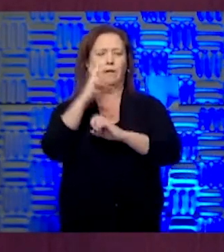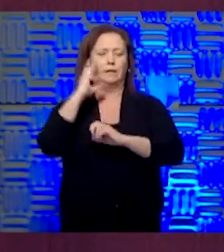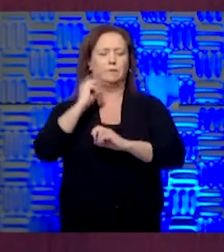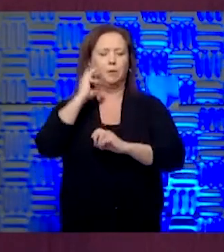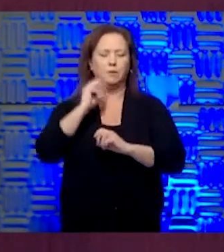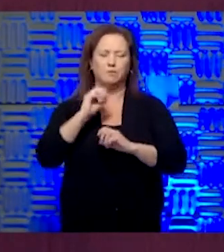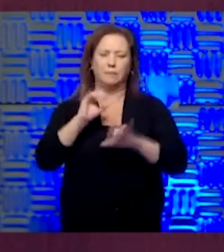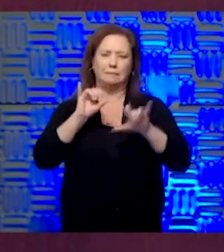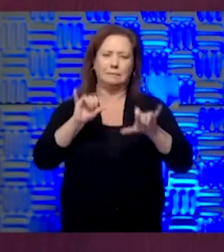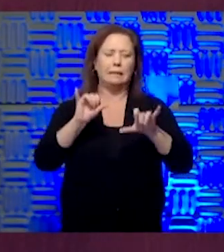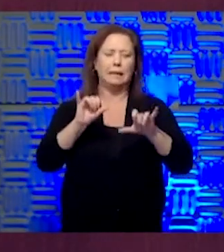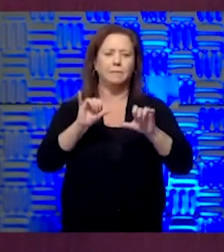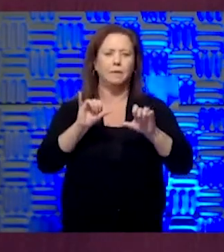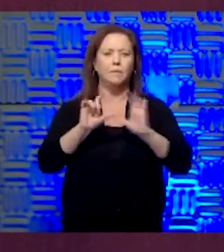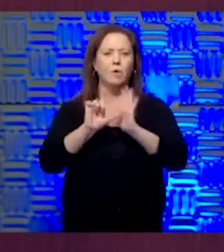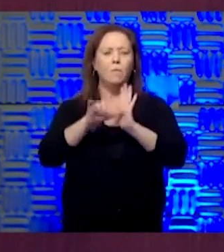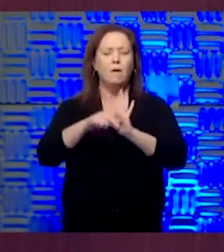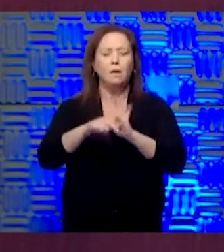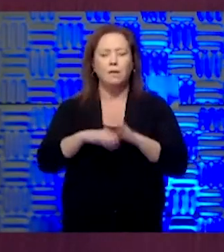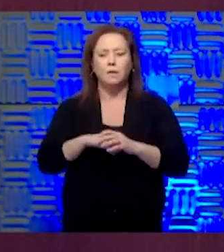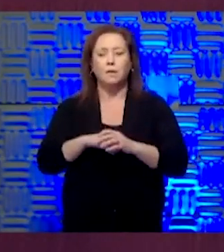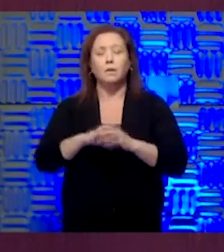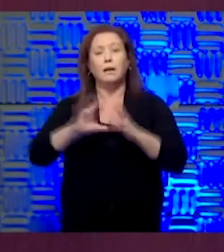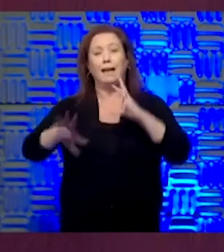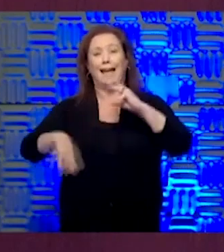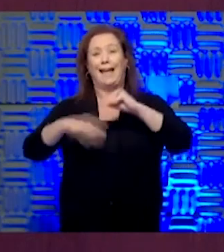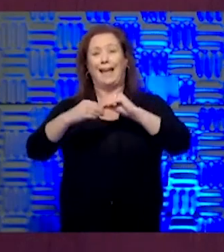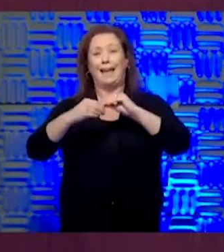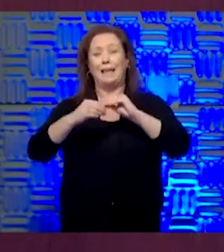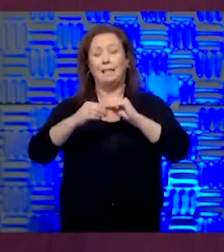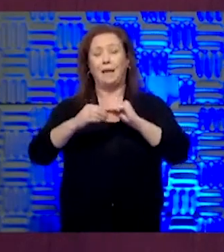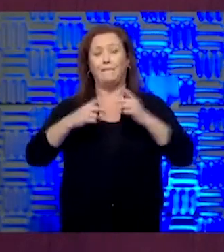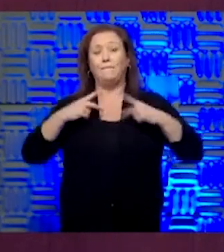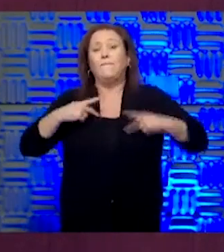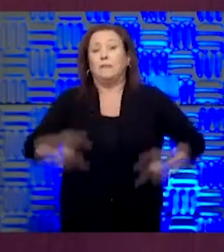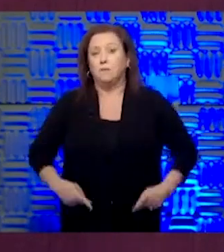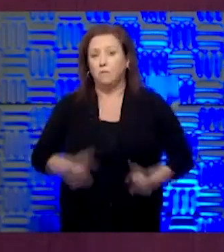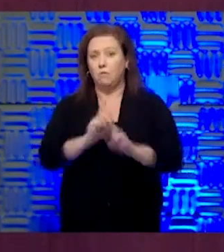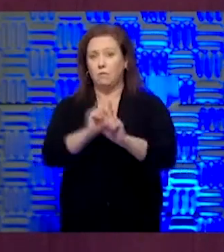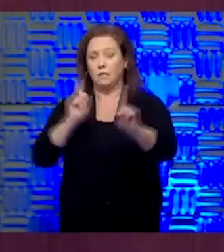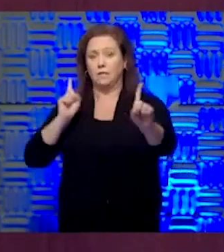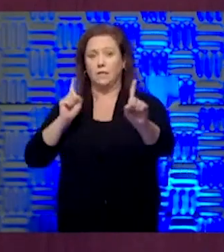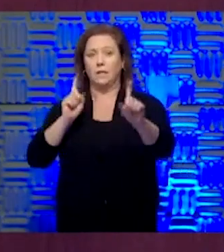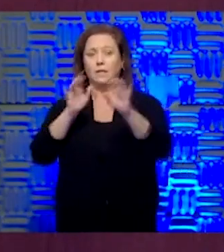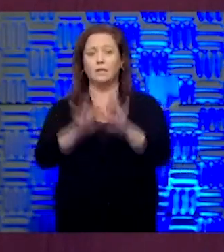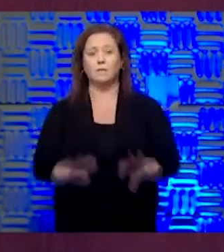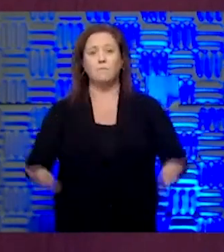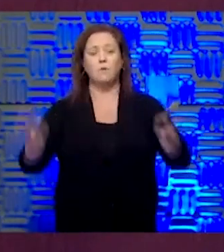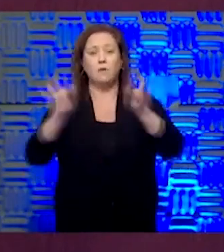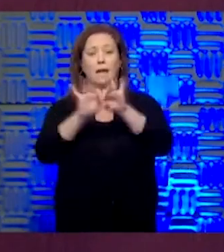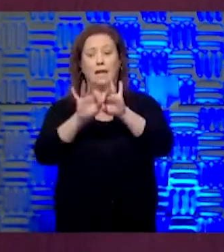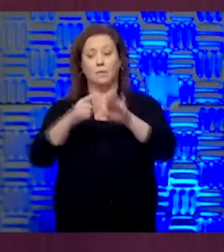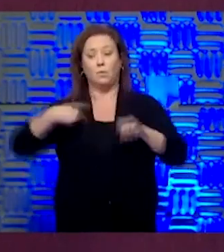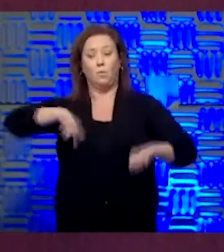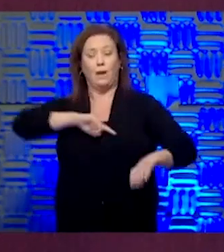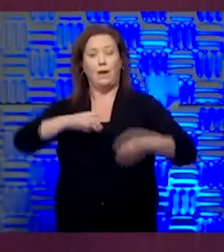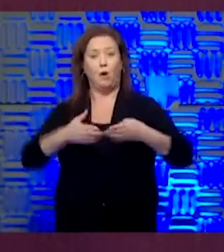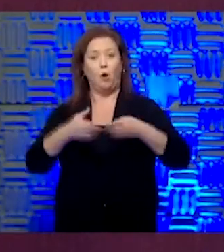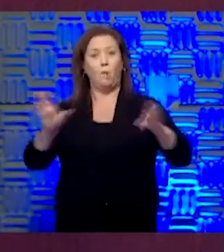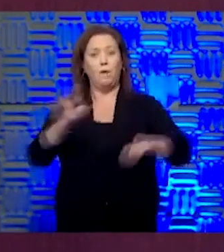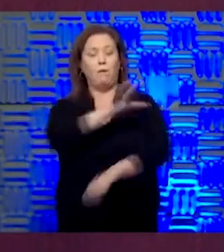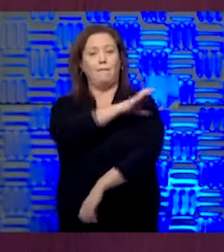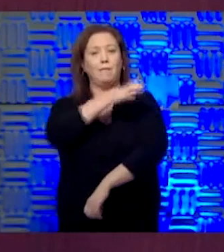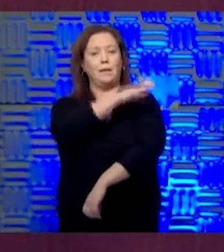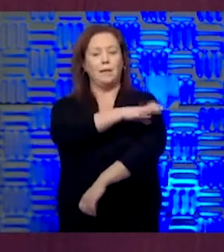I think adding things like physical distancing is also really important. And so as we open up our ambulatory clinics, a couple